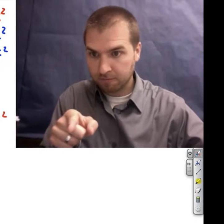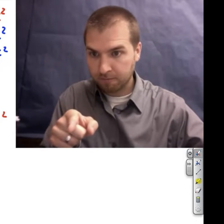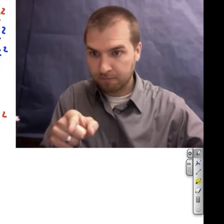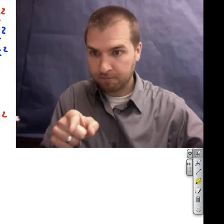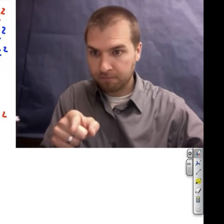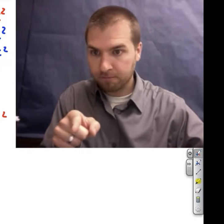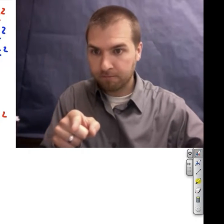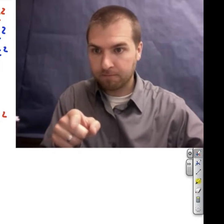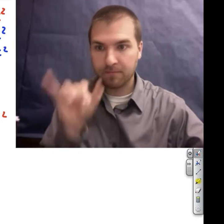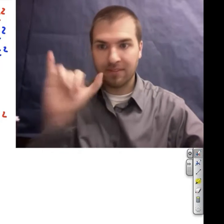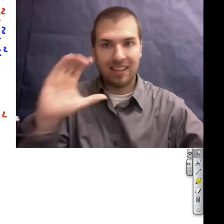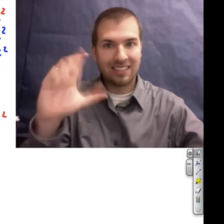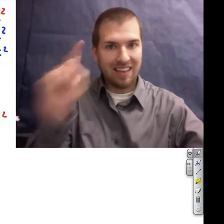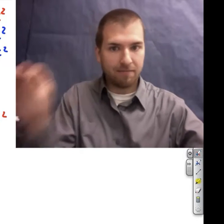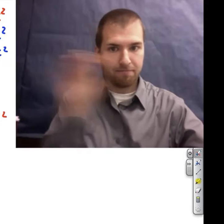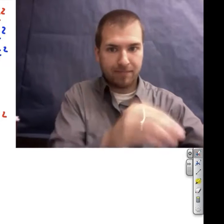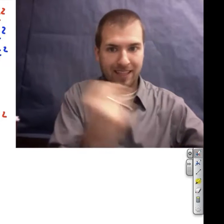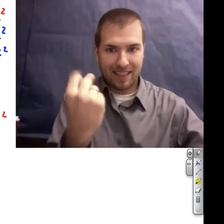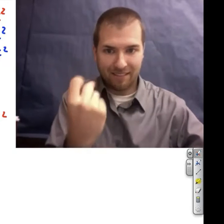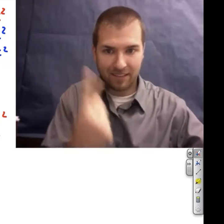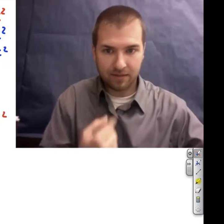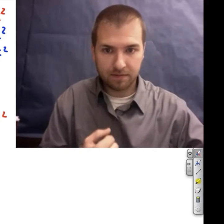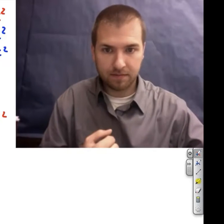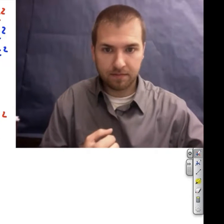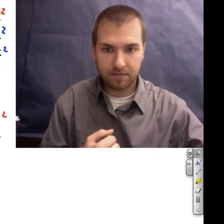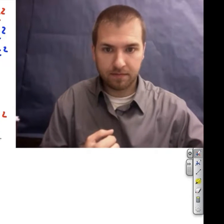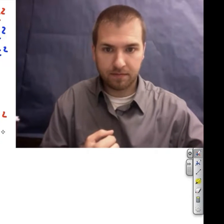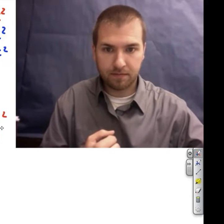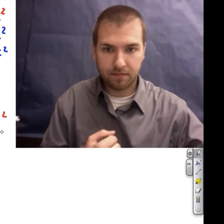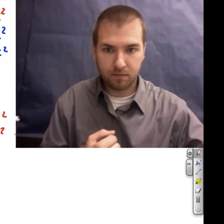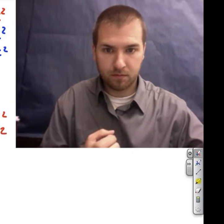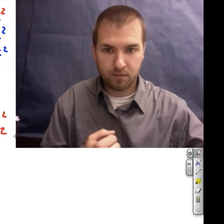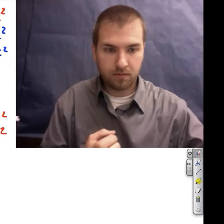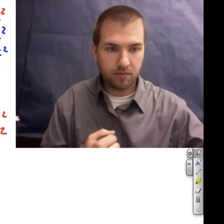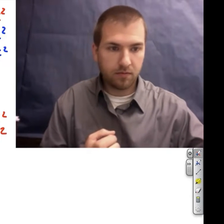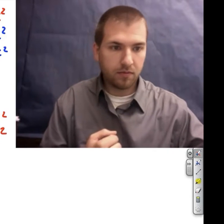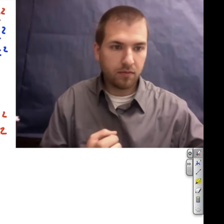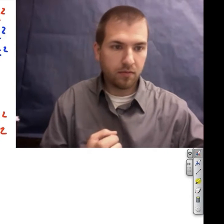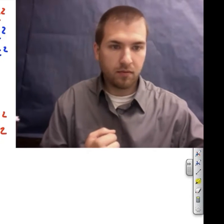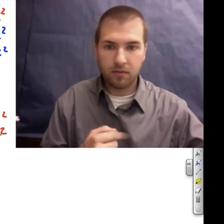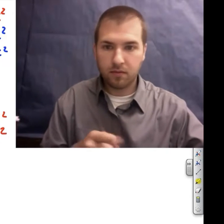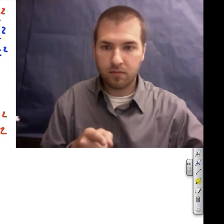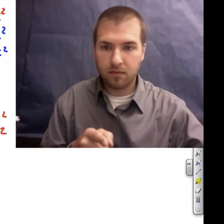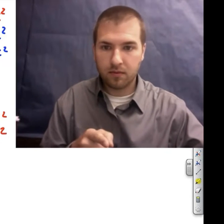we can see that 11 is going to be our hypotenuse, and that's our C. So we'll put 11 squared.